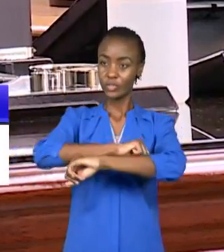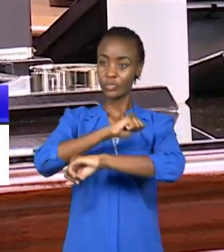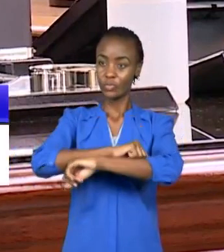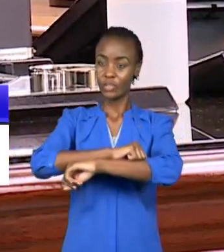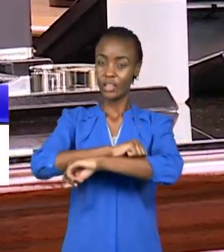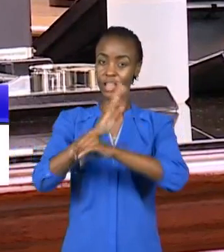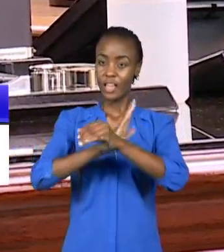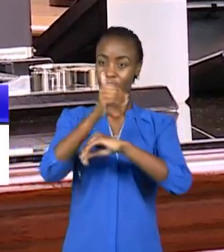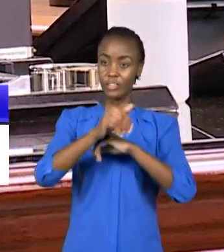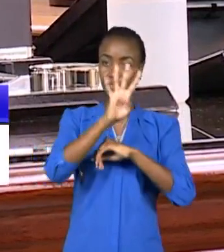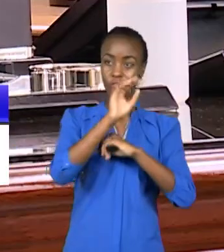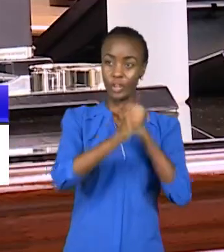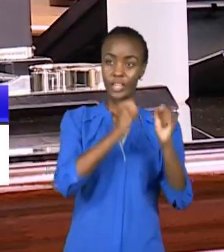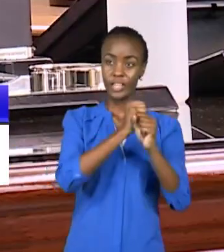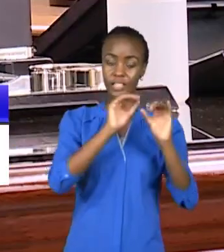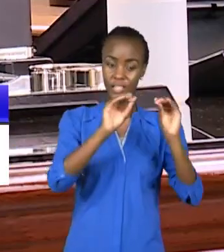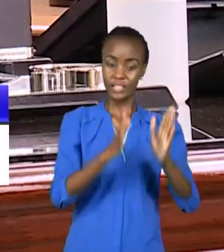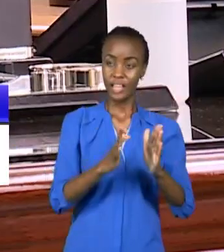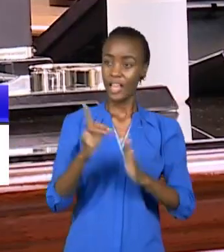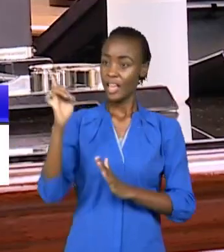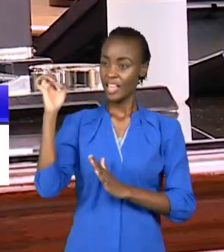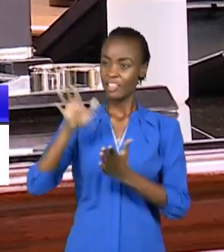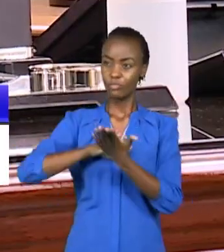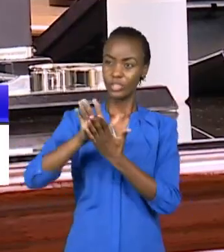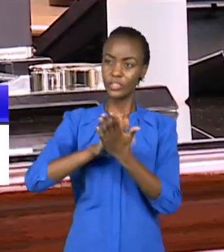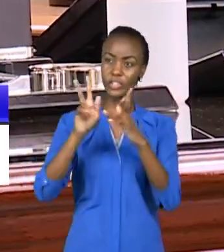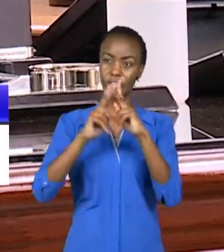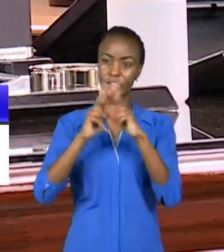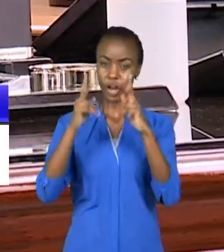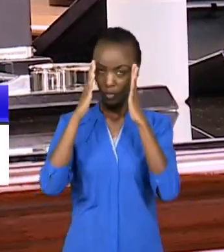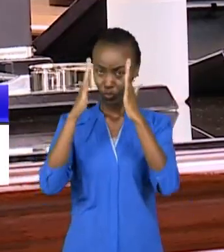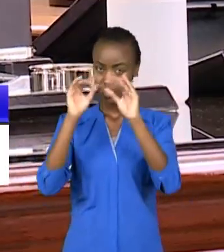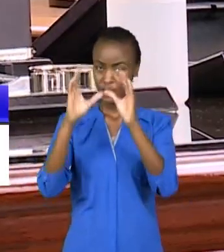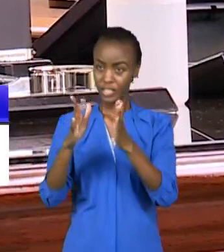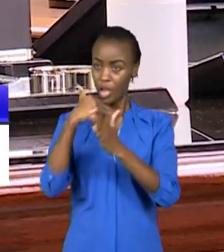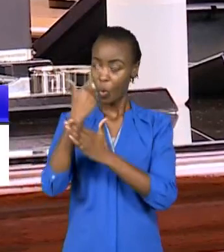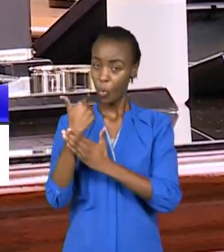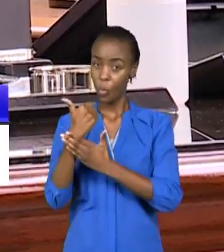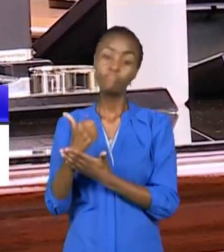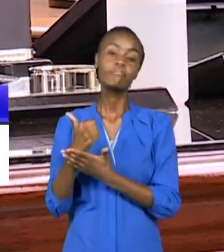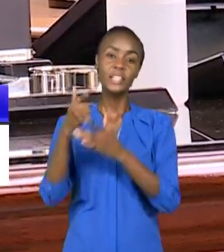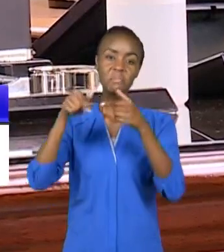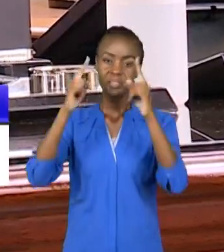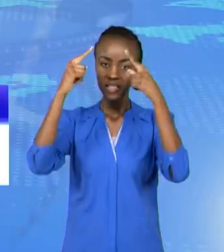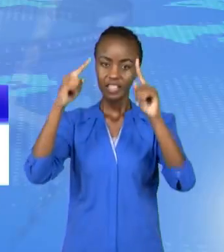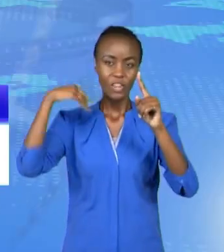career. Flora Mulatya is a committed and hardworking teacher who has managed to leave a mark everywhere she